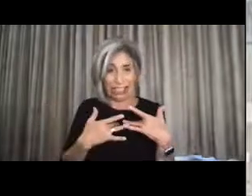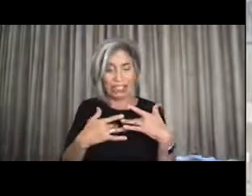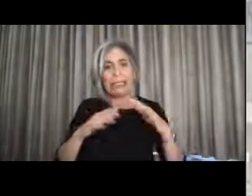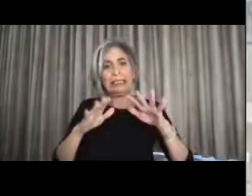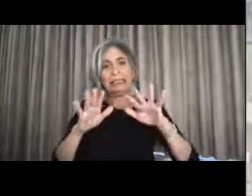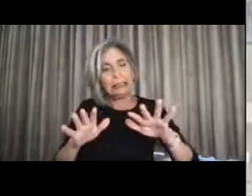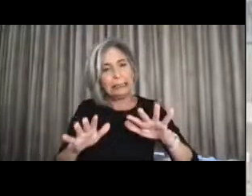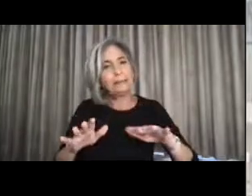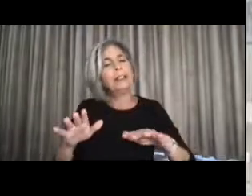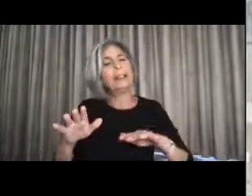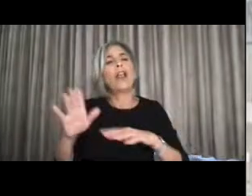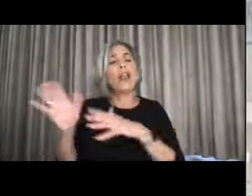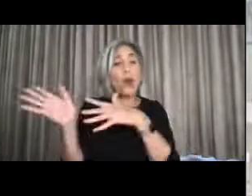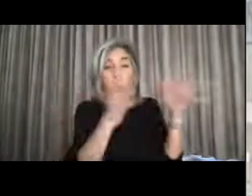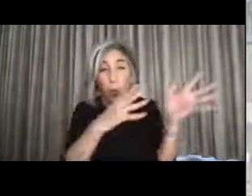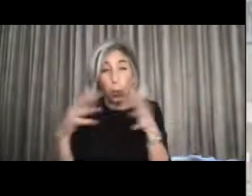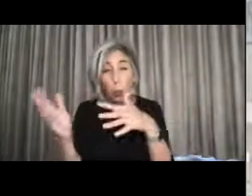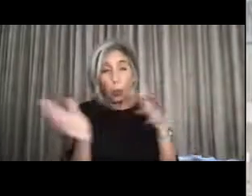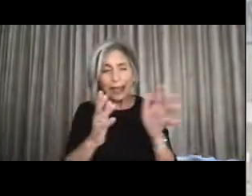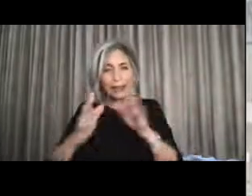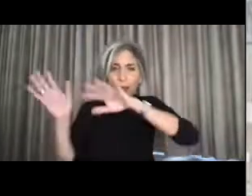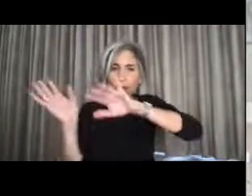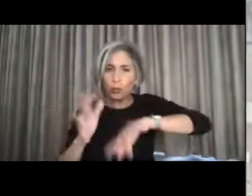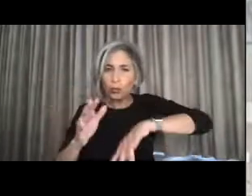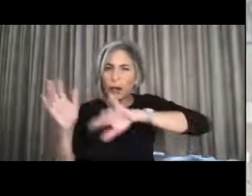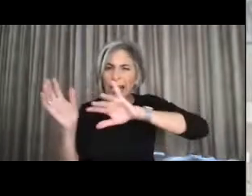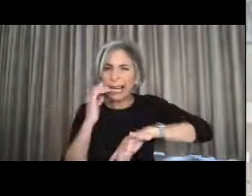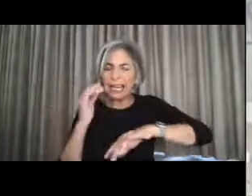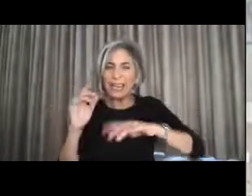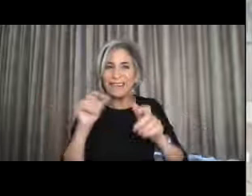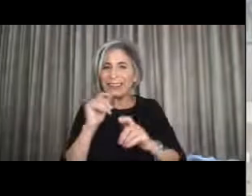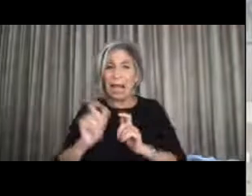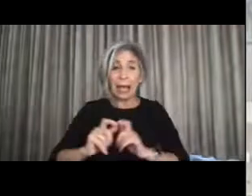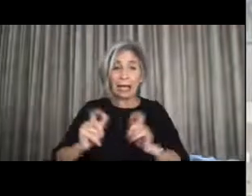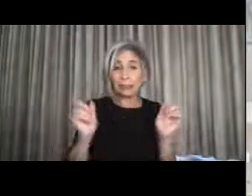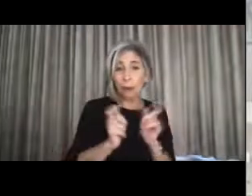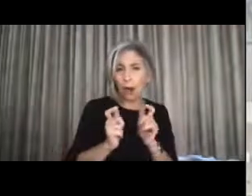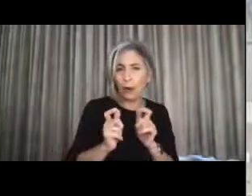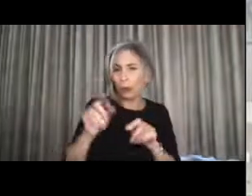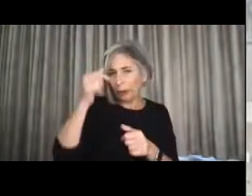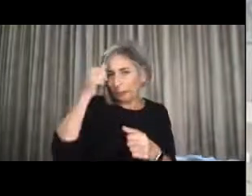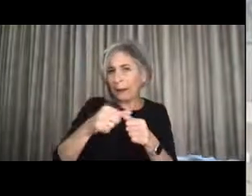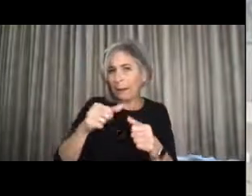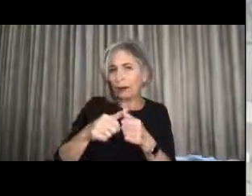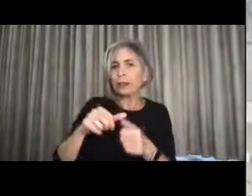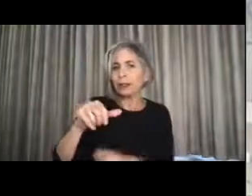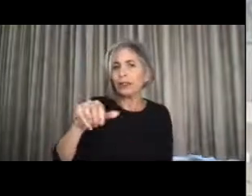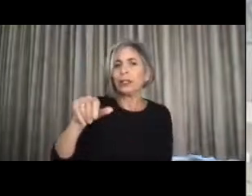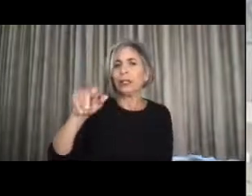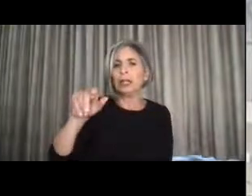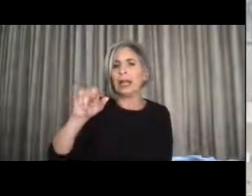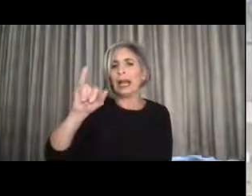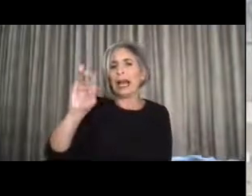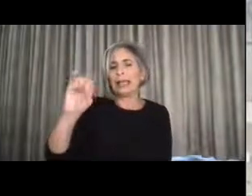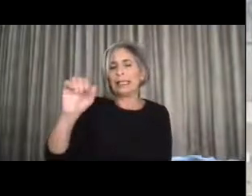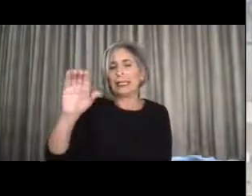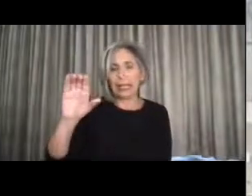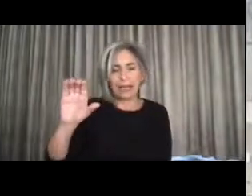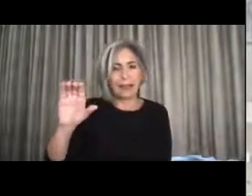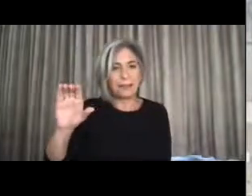the rain. And so even a small tropical storm in 2012 called Isaac was a big impact for us. It was just a